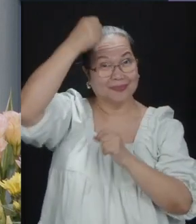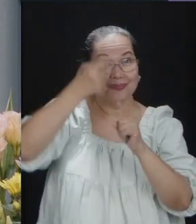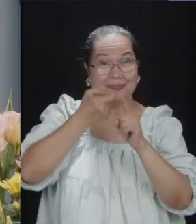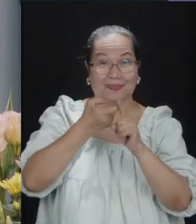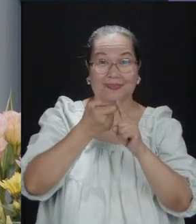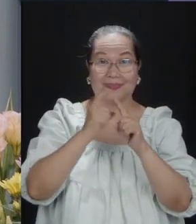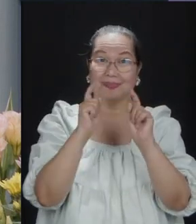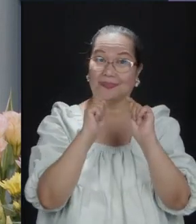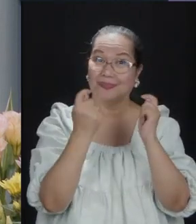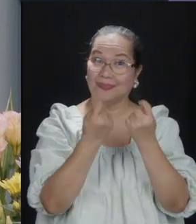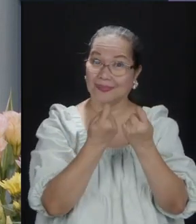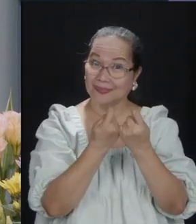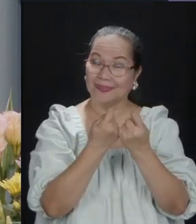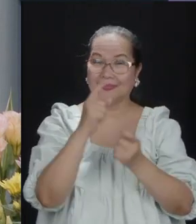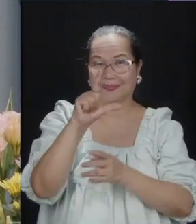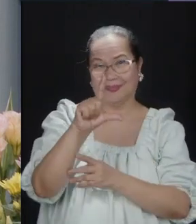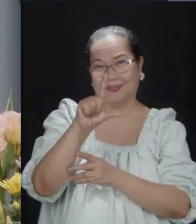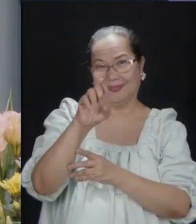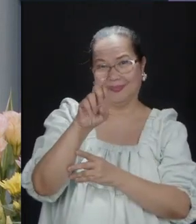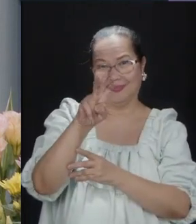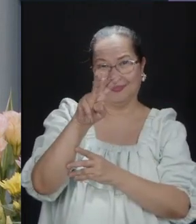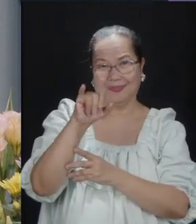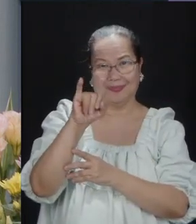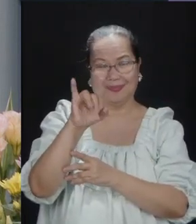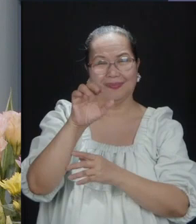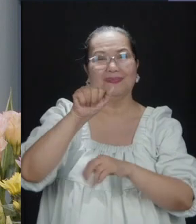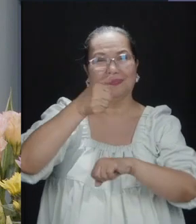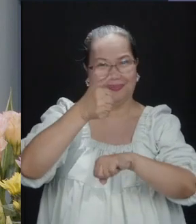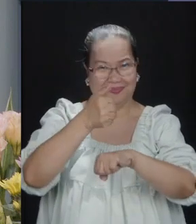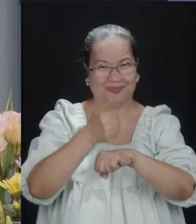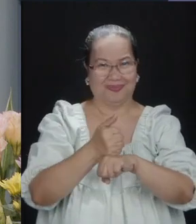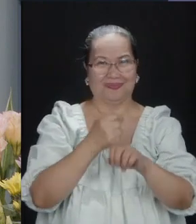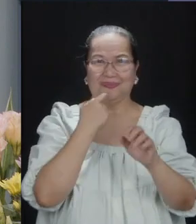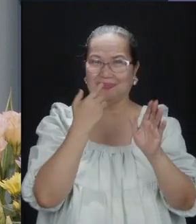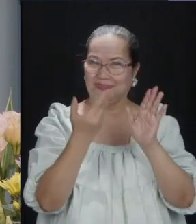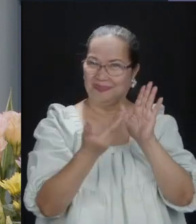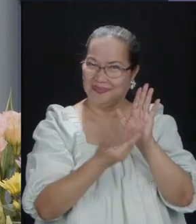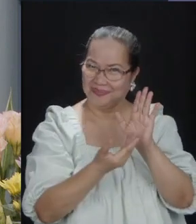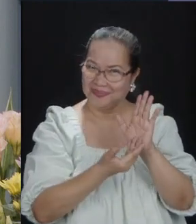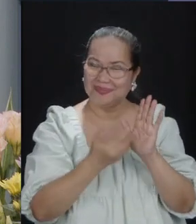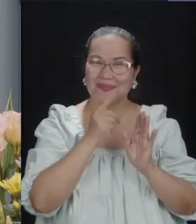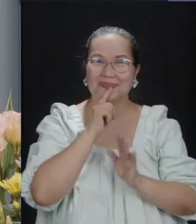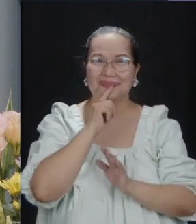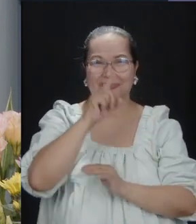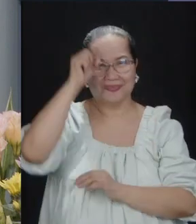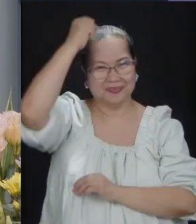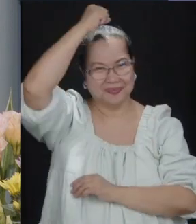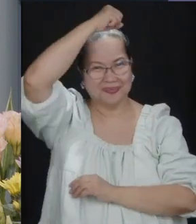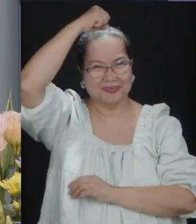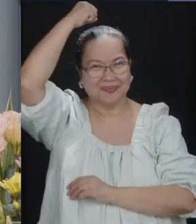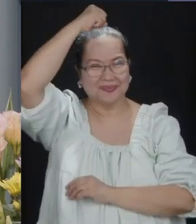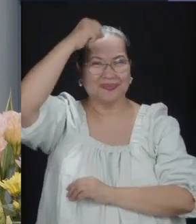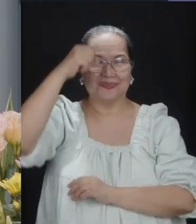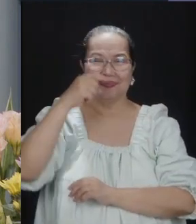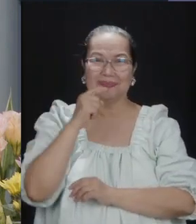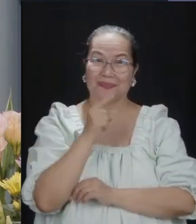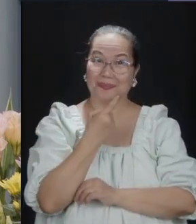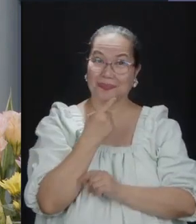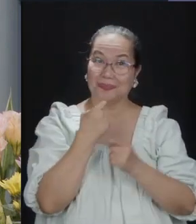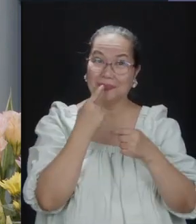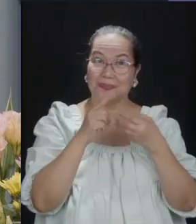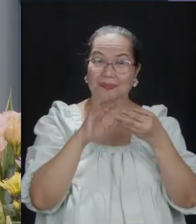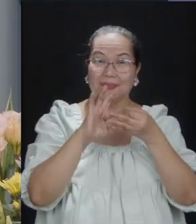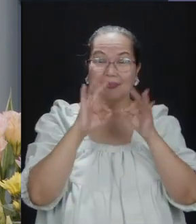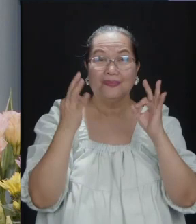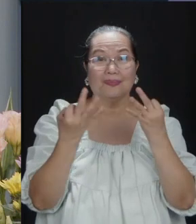the tribe of Levi. So that was just to establish the credentials of Samuel. Verse 2 tells us of a